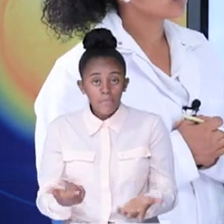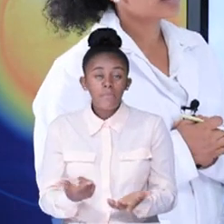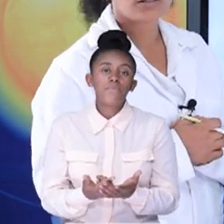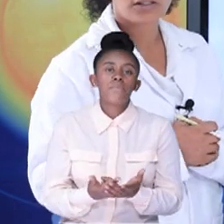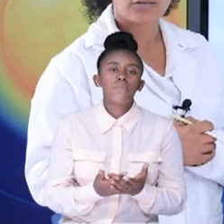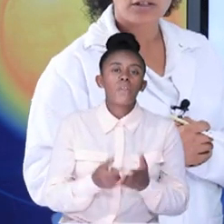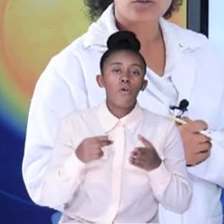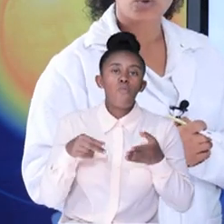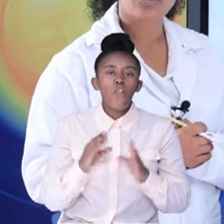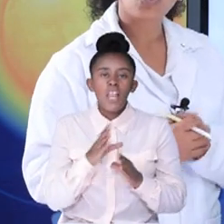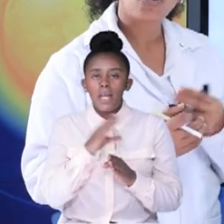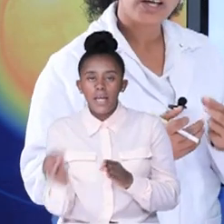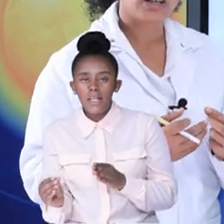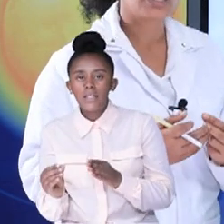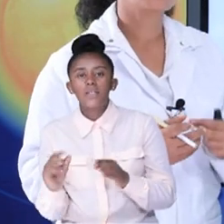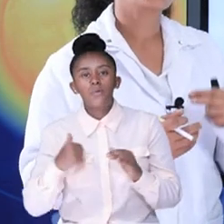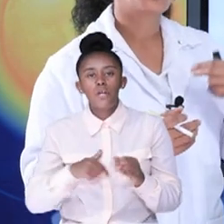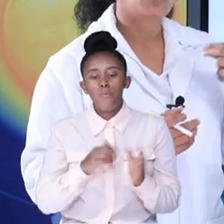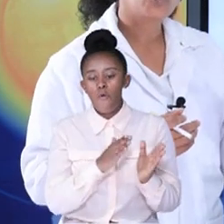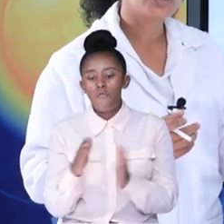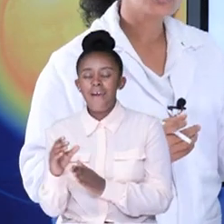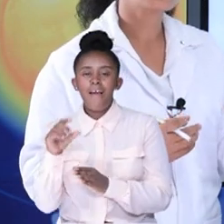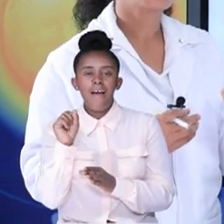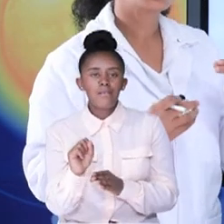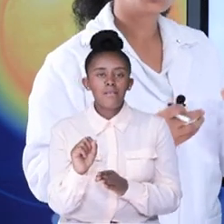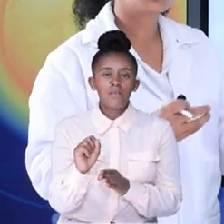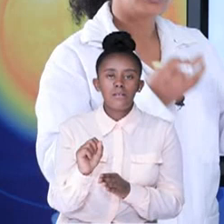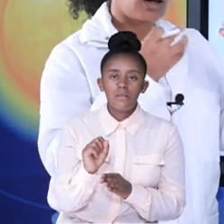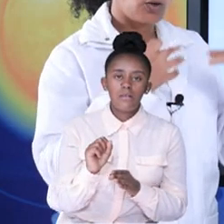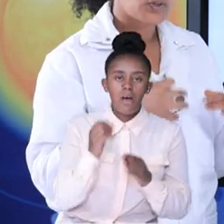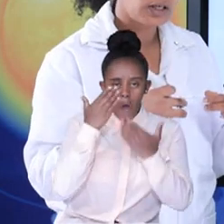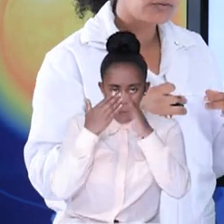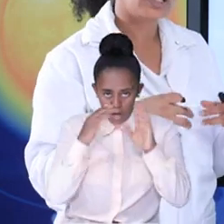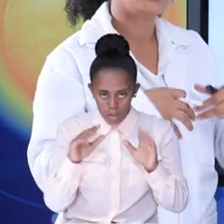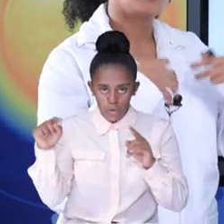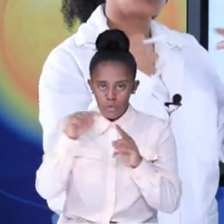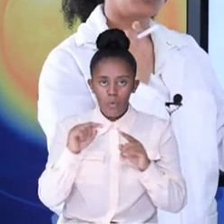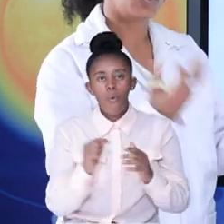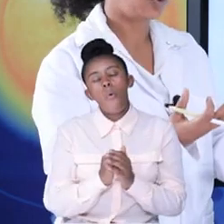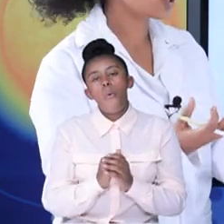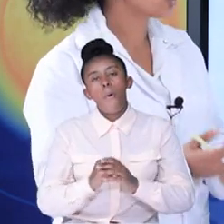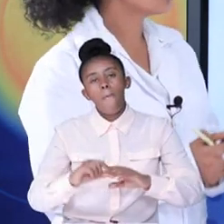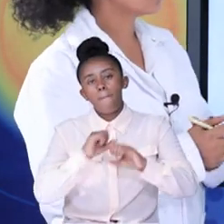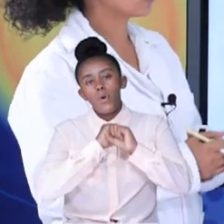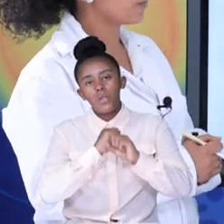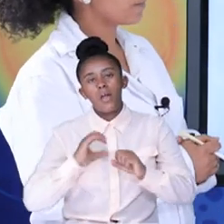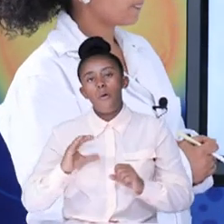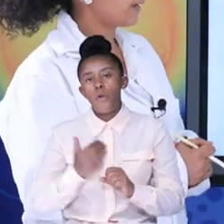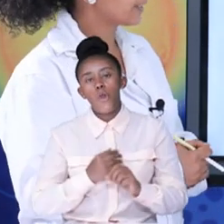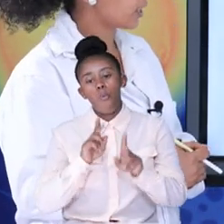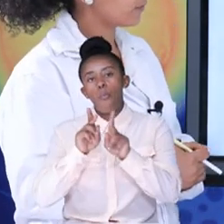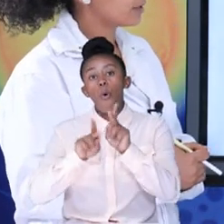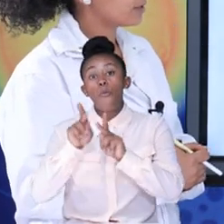counseling and testing centers will provide us awareness to protect ourselves and our population